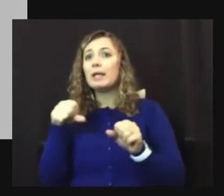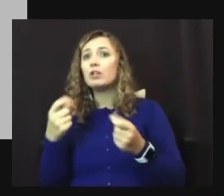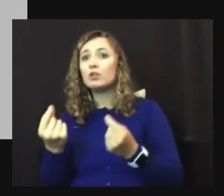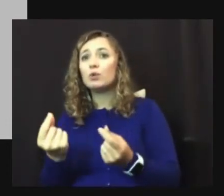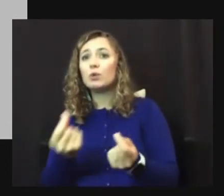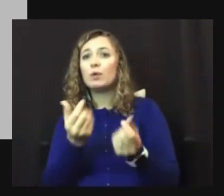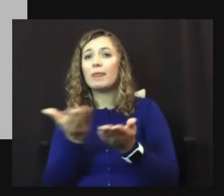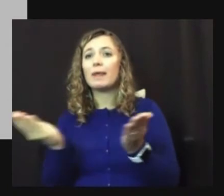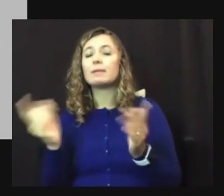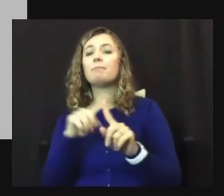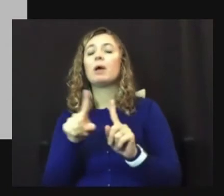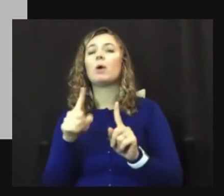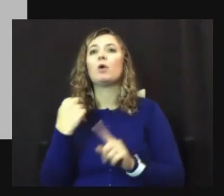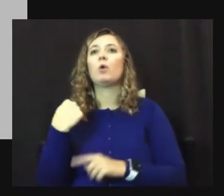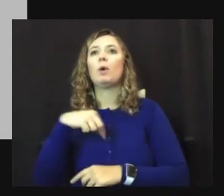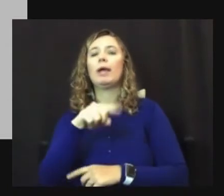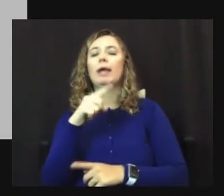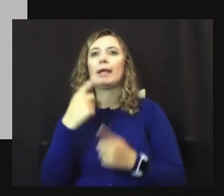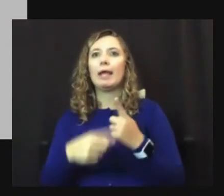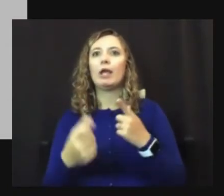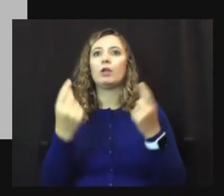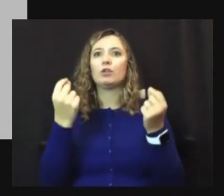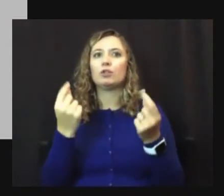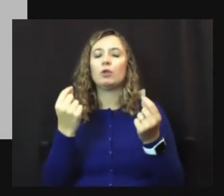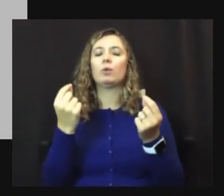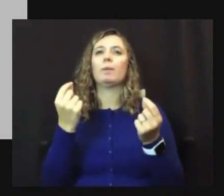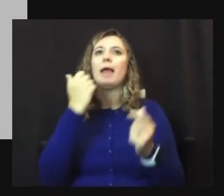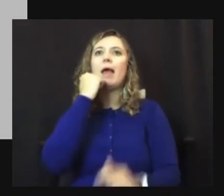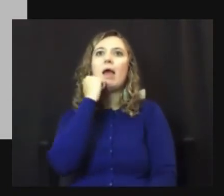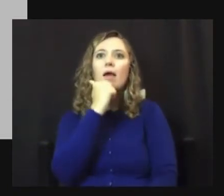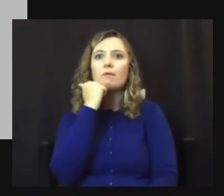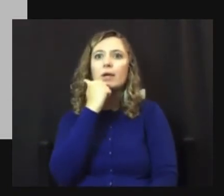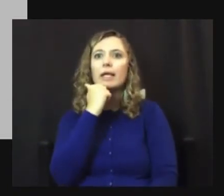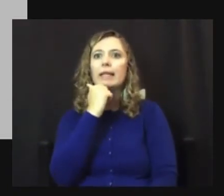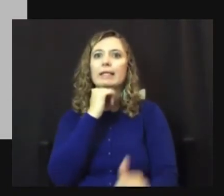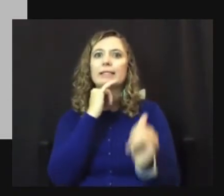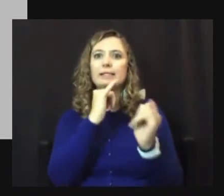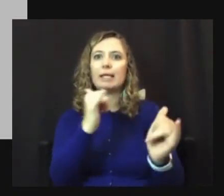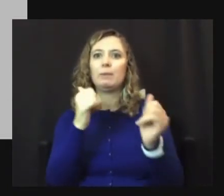do them all every day in the amount of time that you do them,